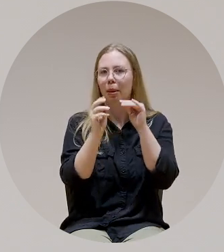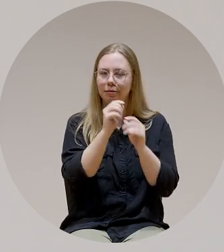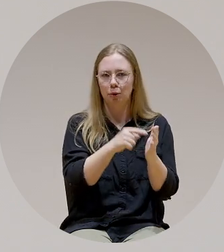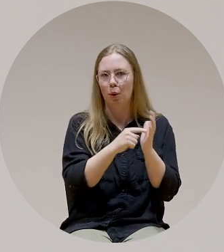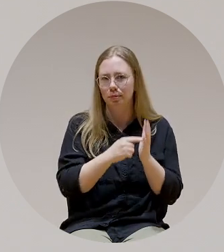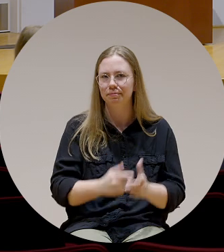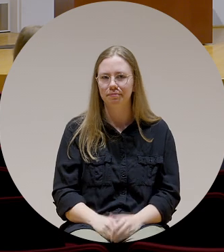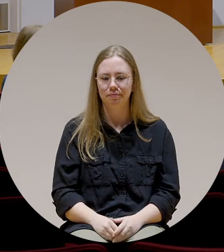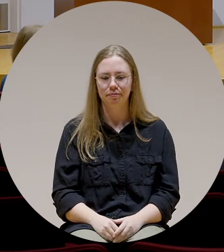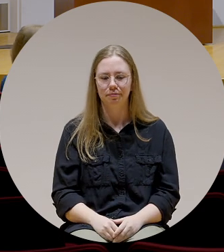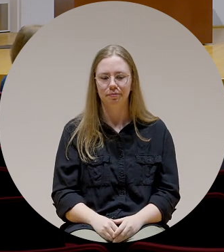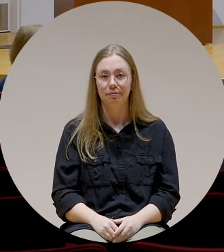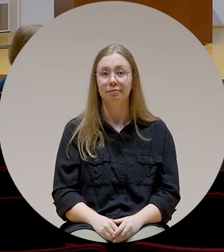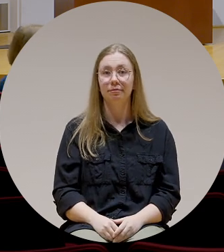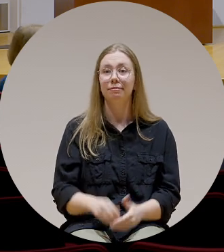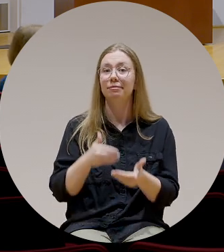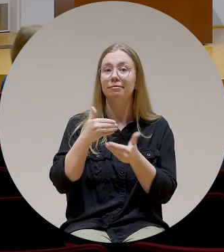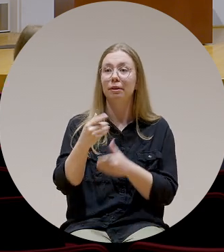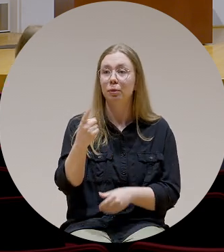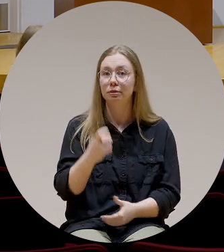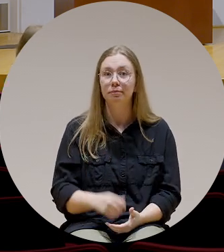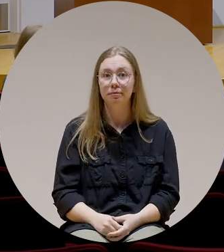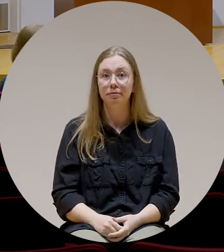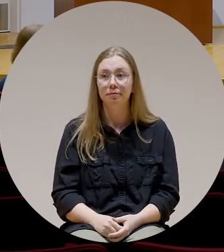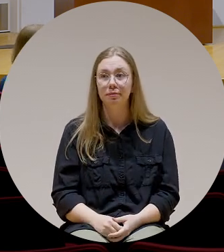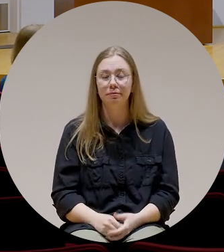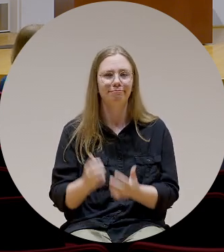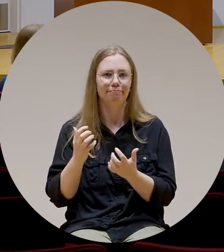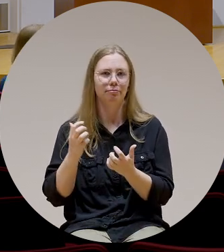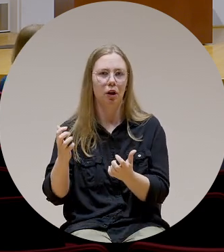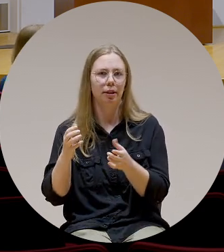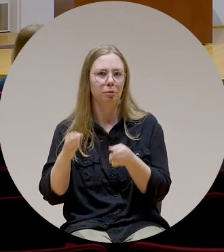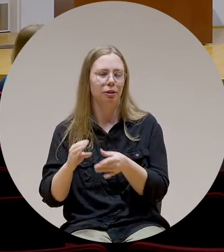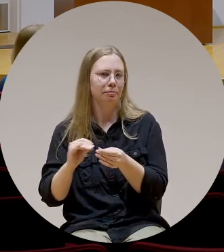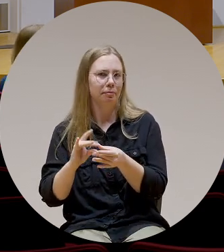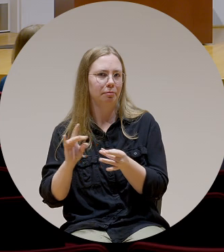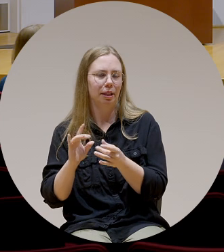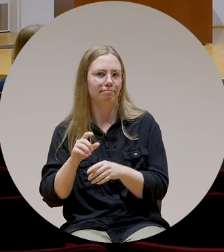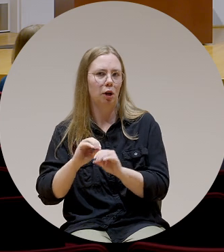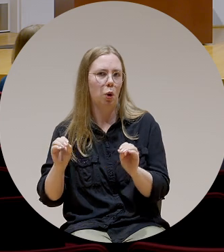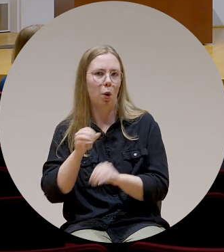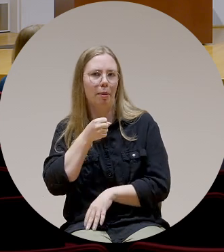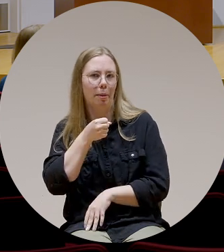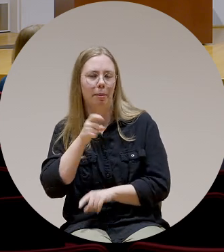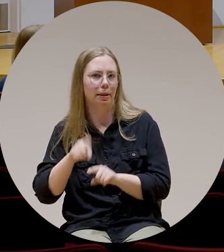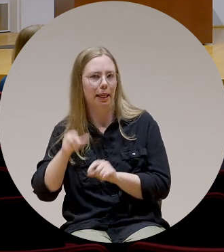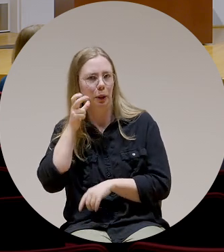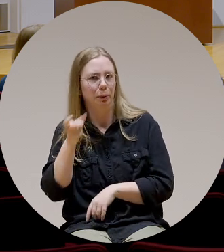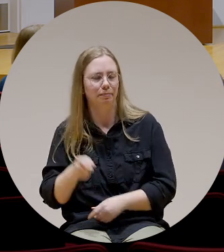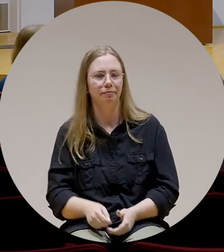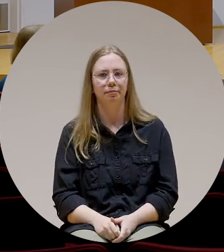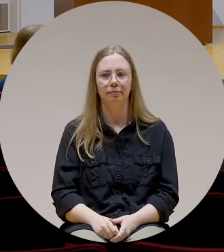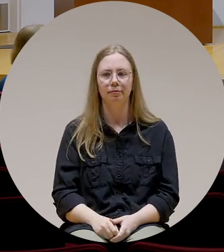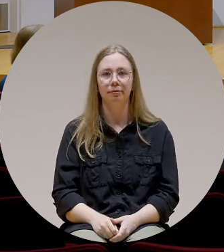inside. Yes. I can kind of get that. That's the ocean, but how she got it. Yeah, yeah. Okay, somebody